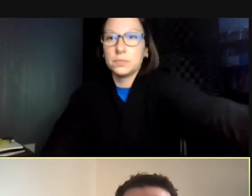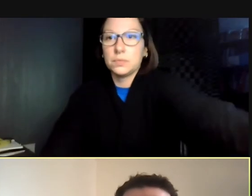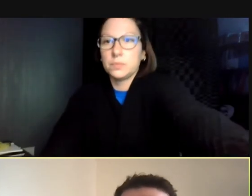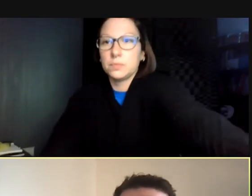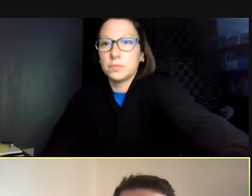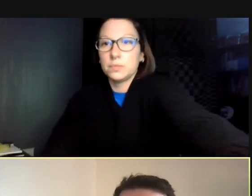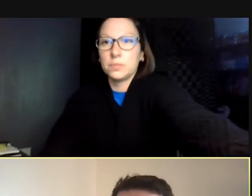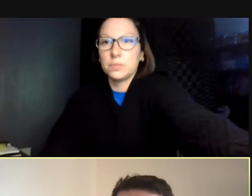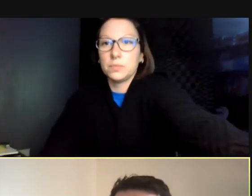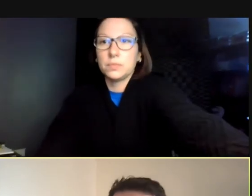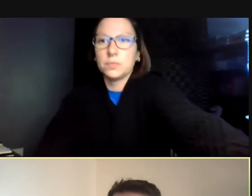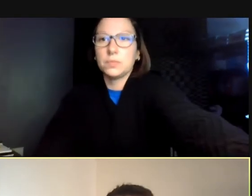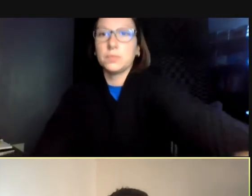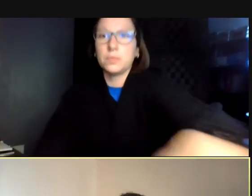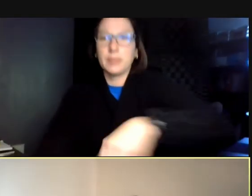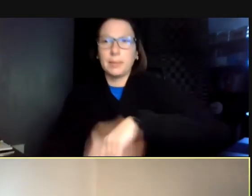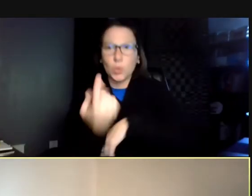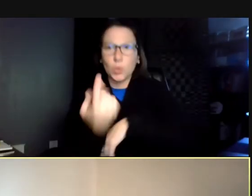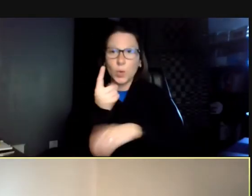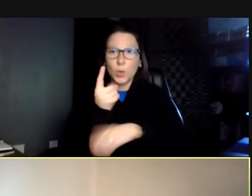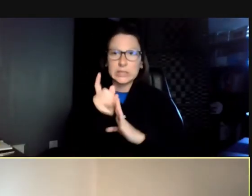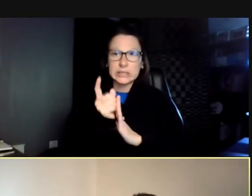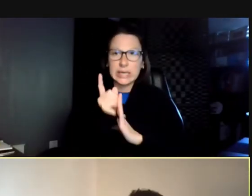Okay, give me 1 second.